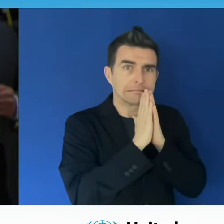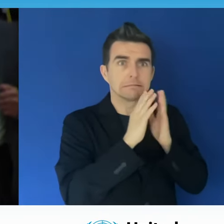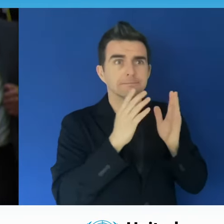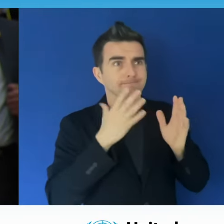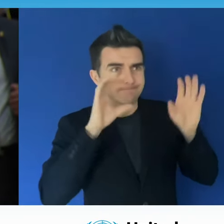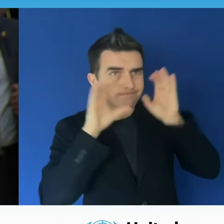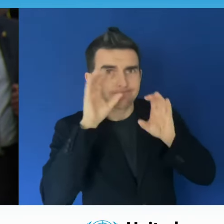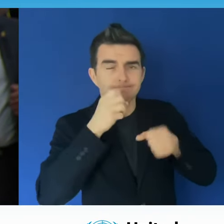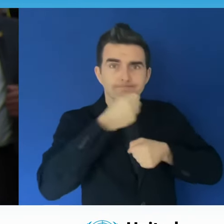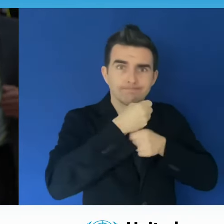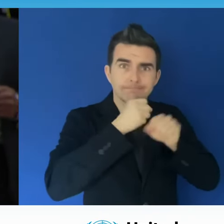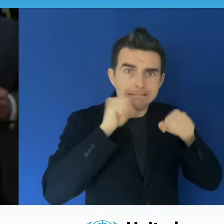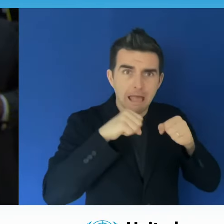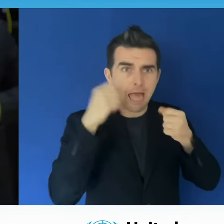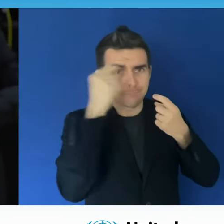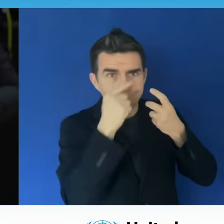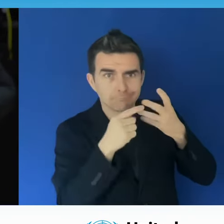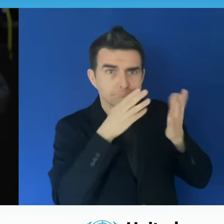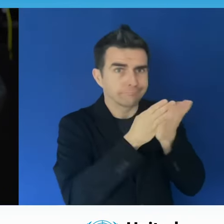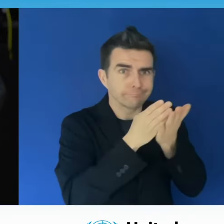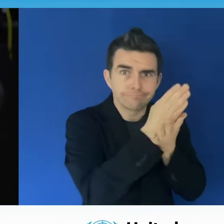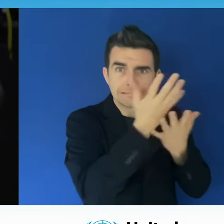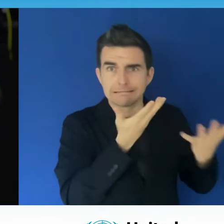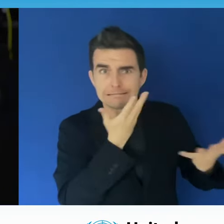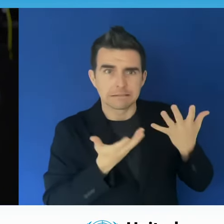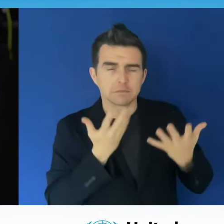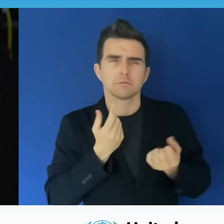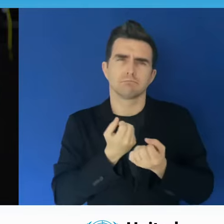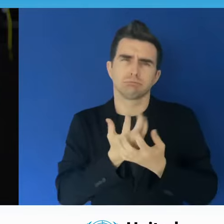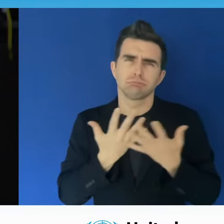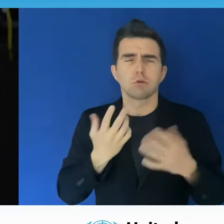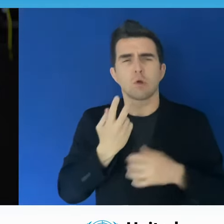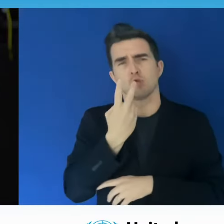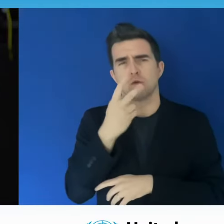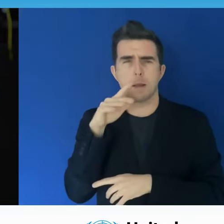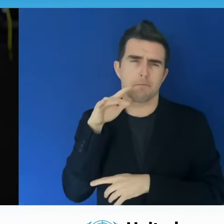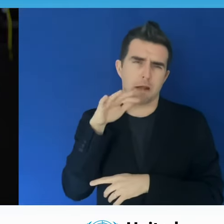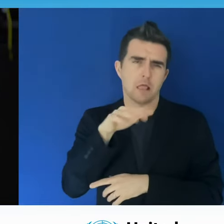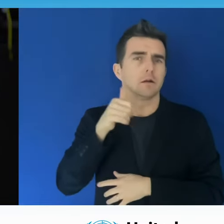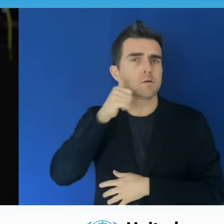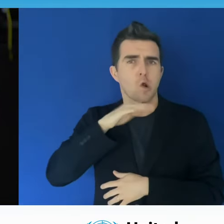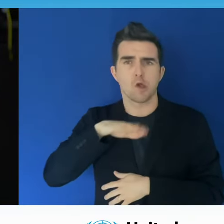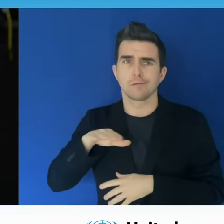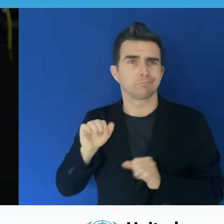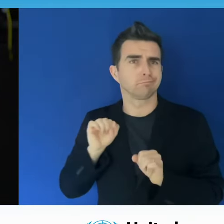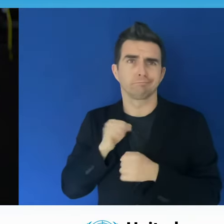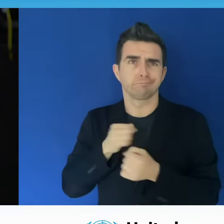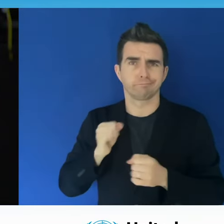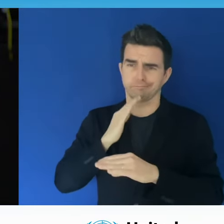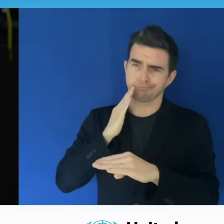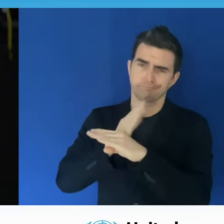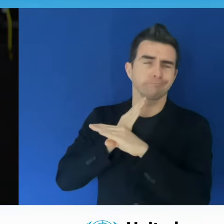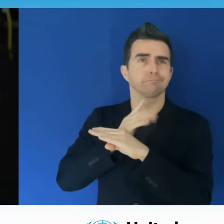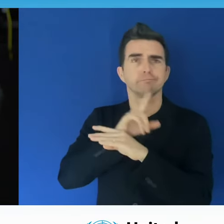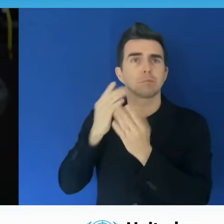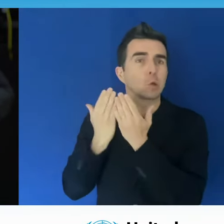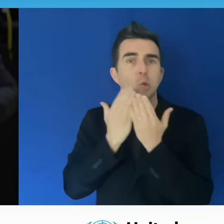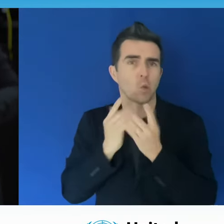Sudan, knowing that education is vital in reducing poverty, conflict, and climate crisis.